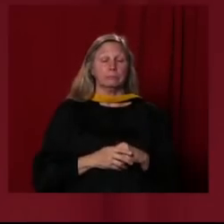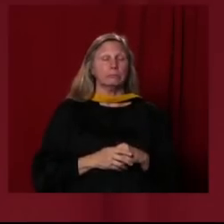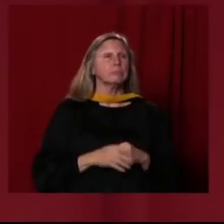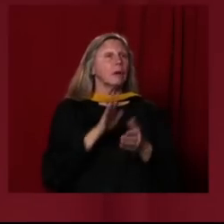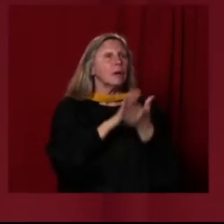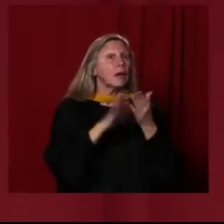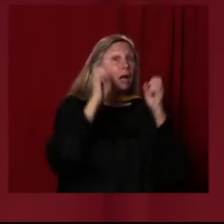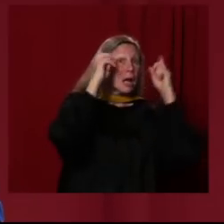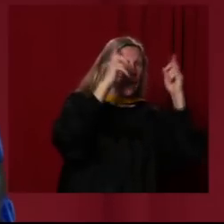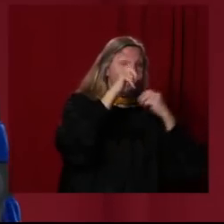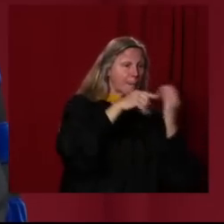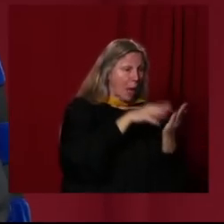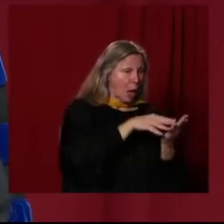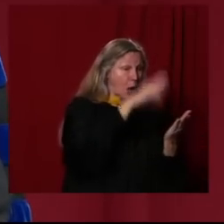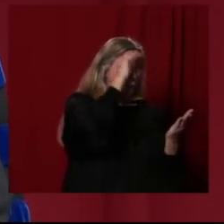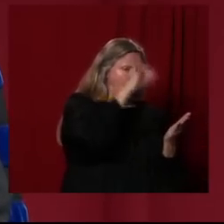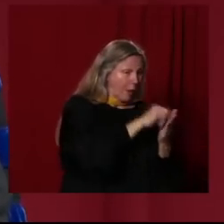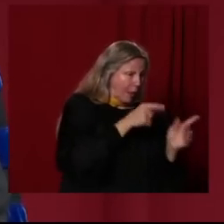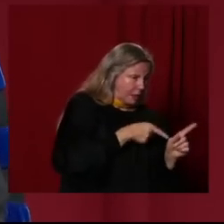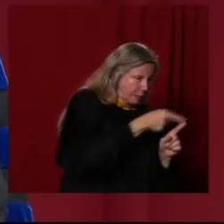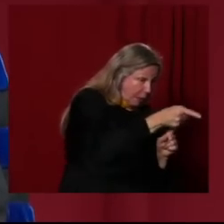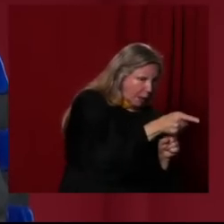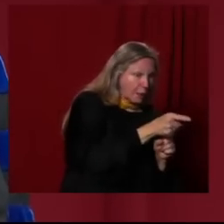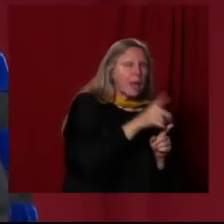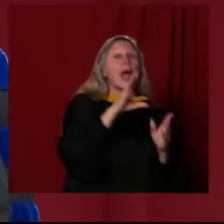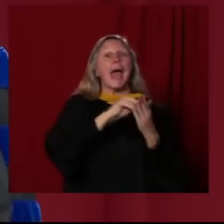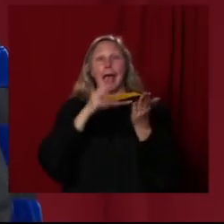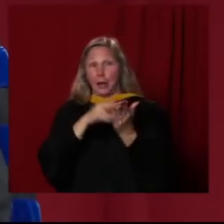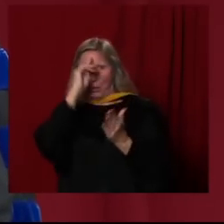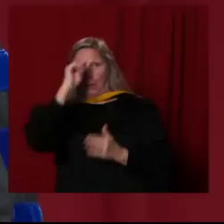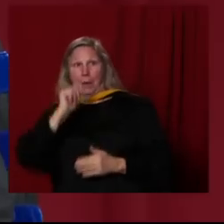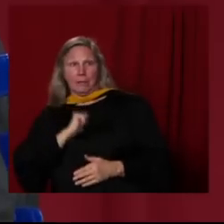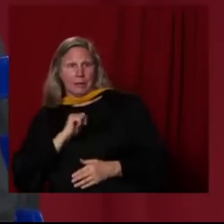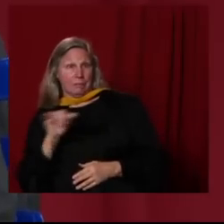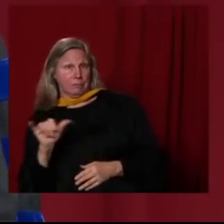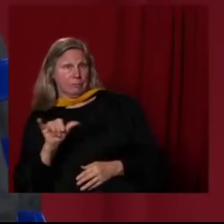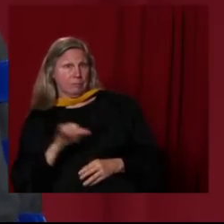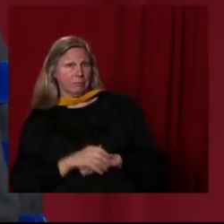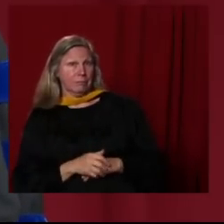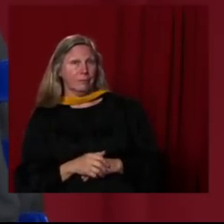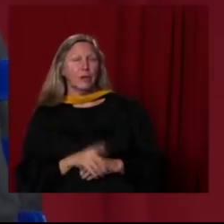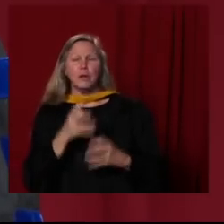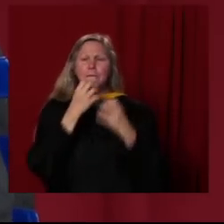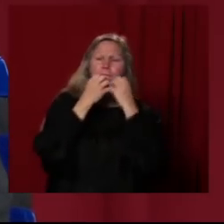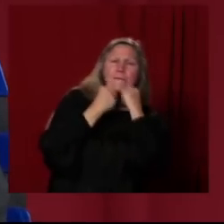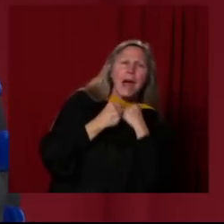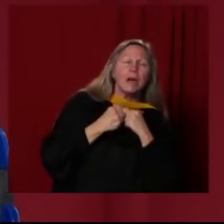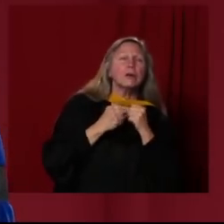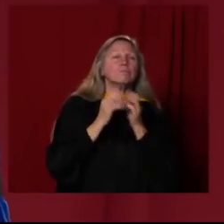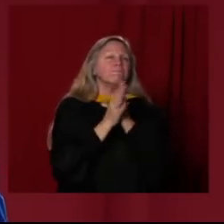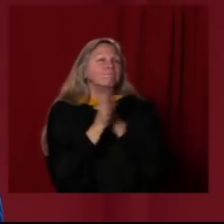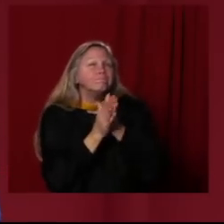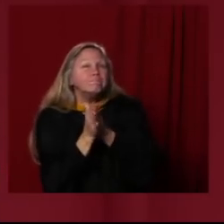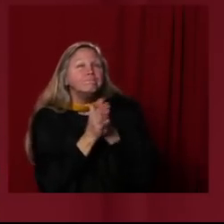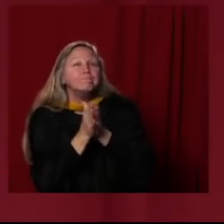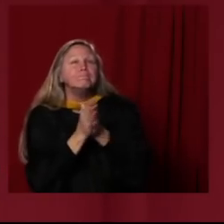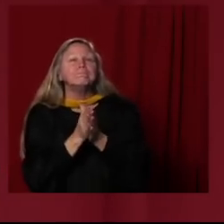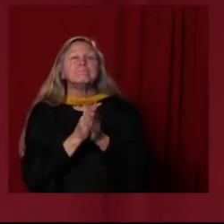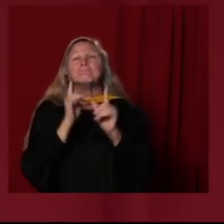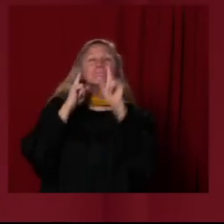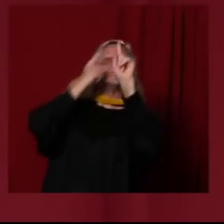about learning a discipline as learning about yourself, what you value, what you're passionate about, and where you want to